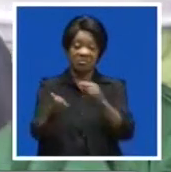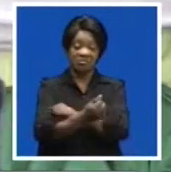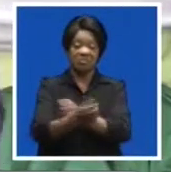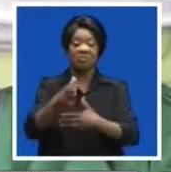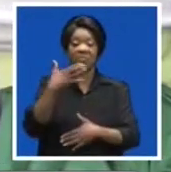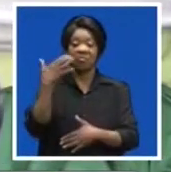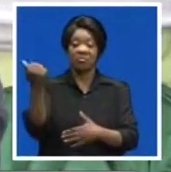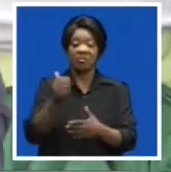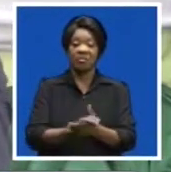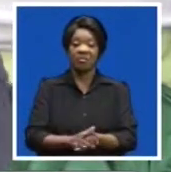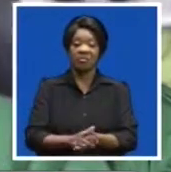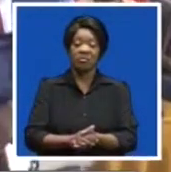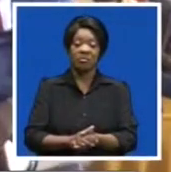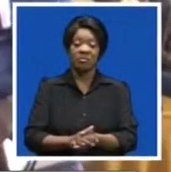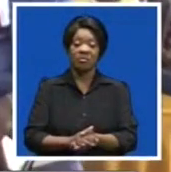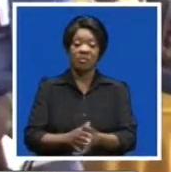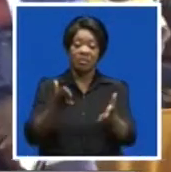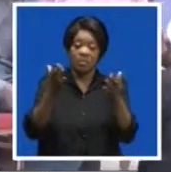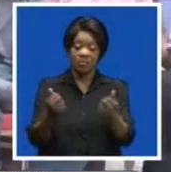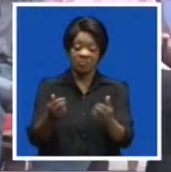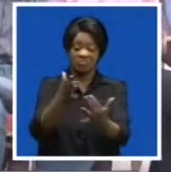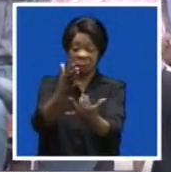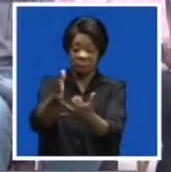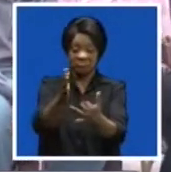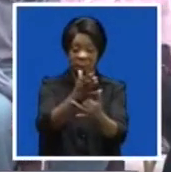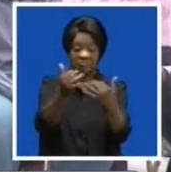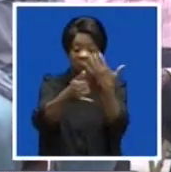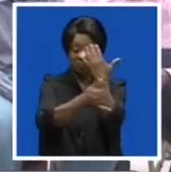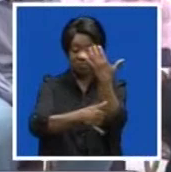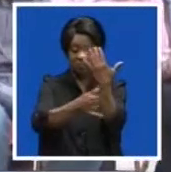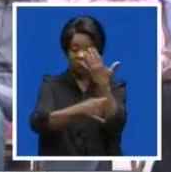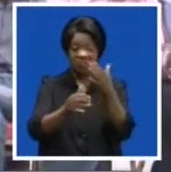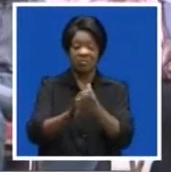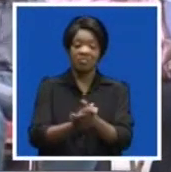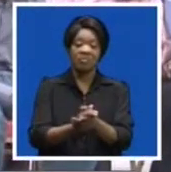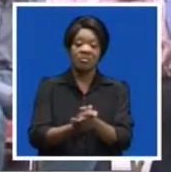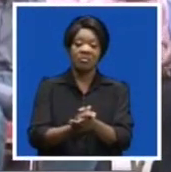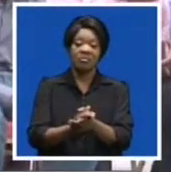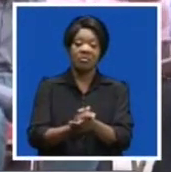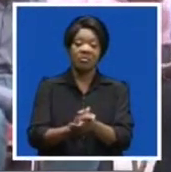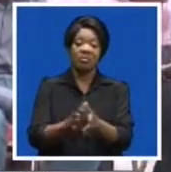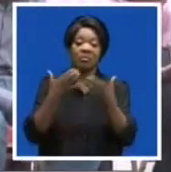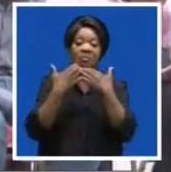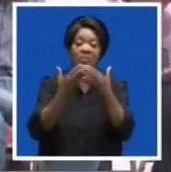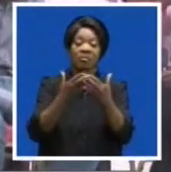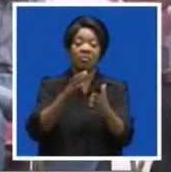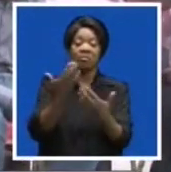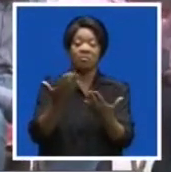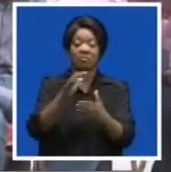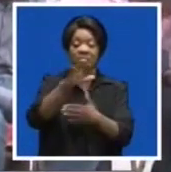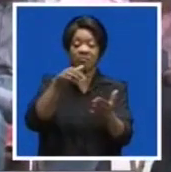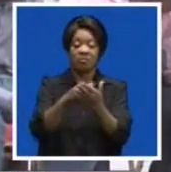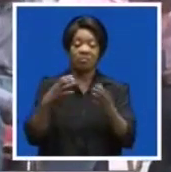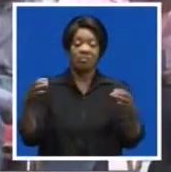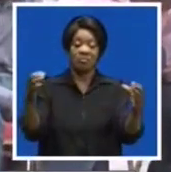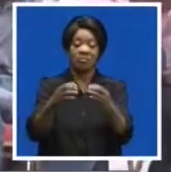the world will doubt the God we worship. Also in attendance were Patriotic Front member of the Central Committee, Kebimbewe, the